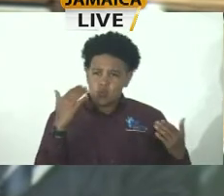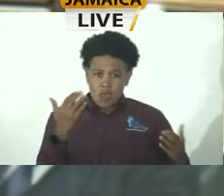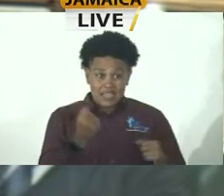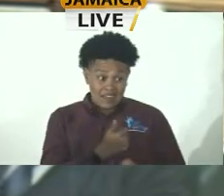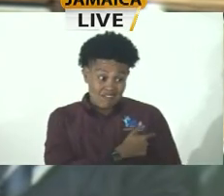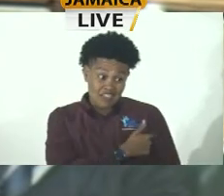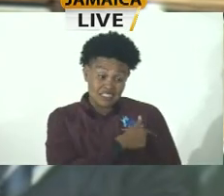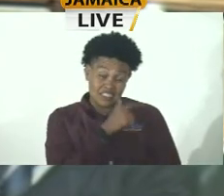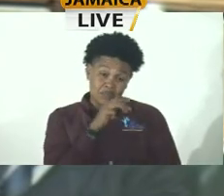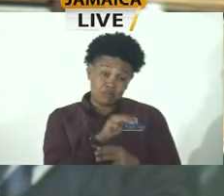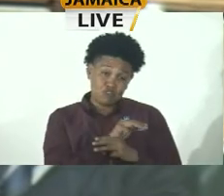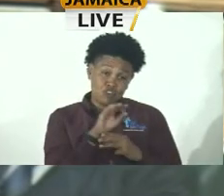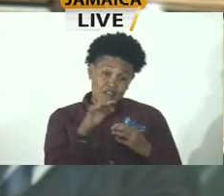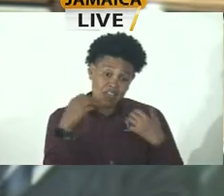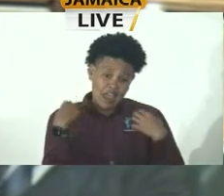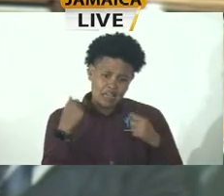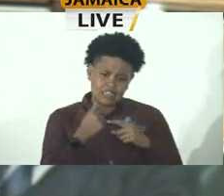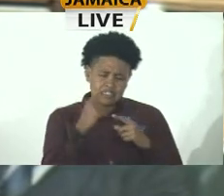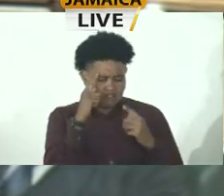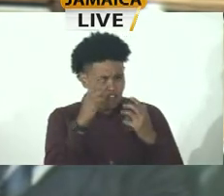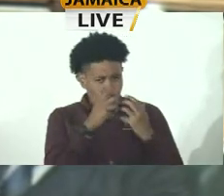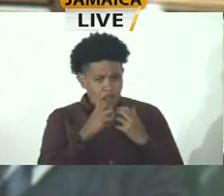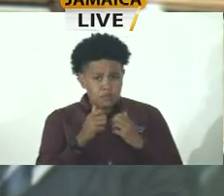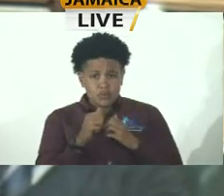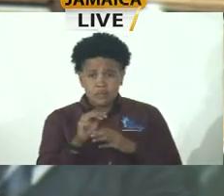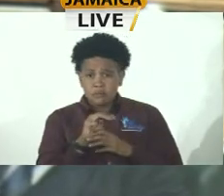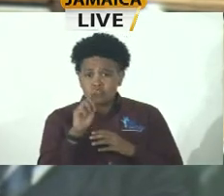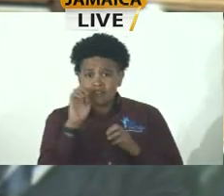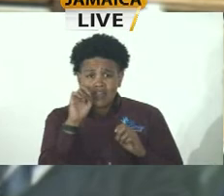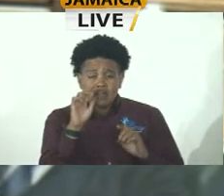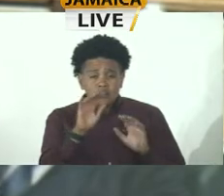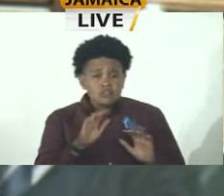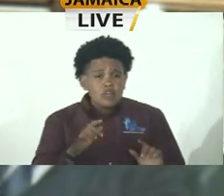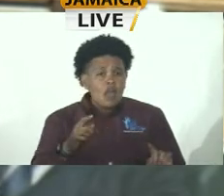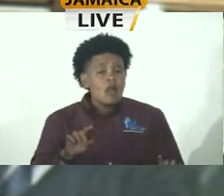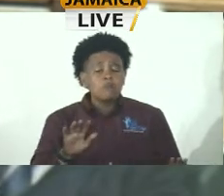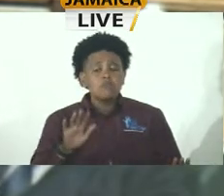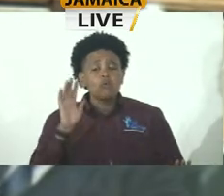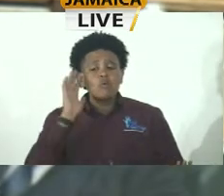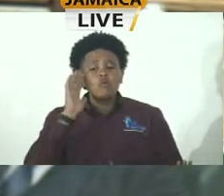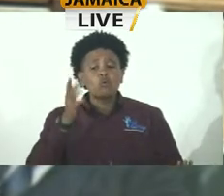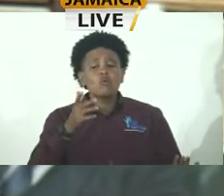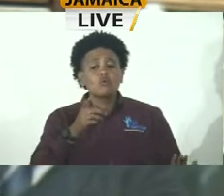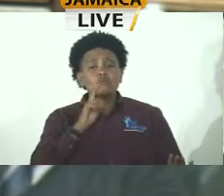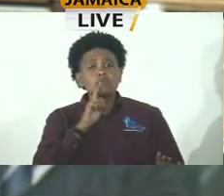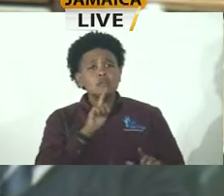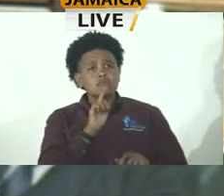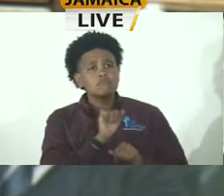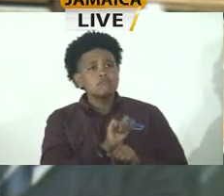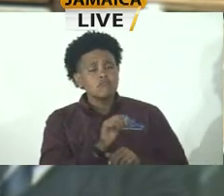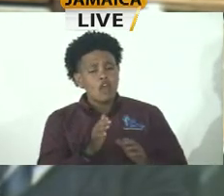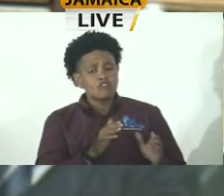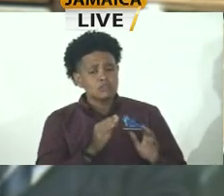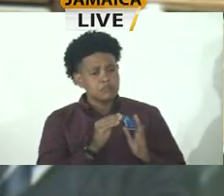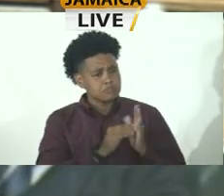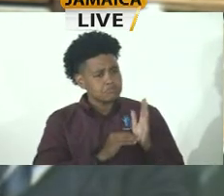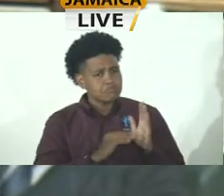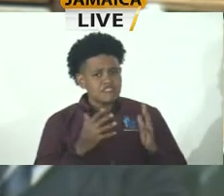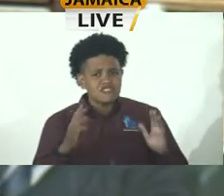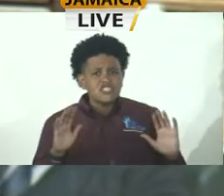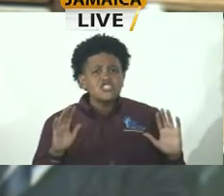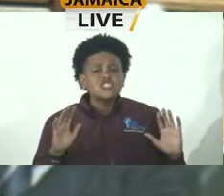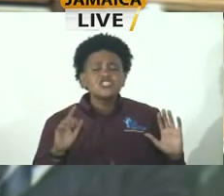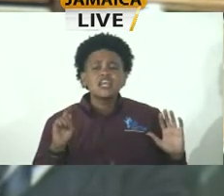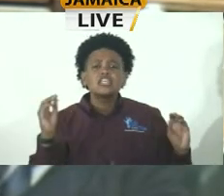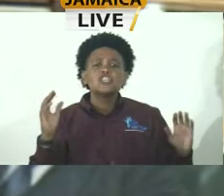ministry of health in collaboration with the ministry of education uh would would have made the arrangements by no and the